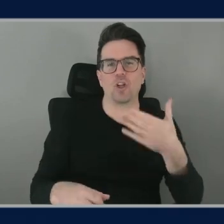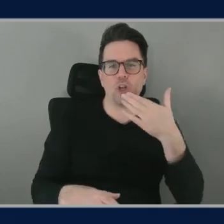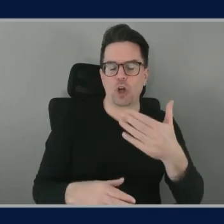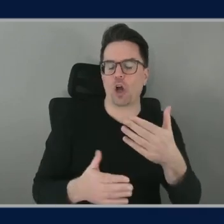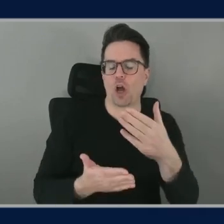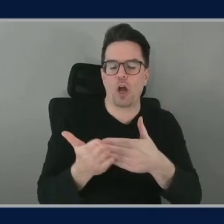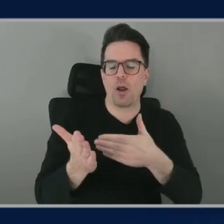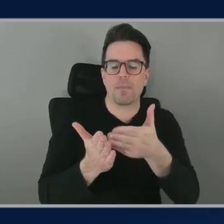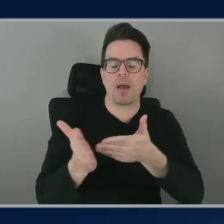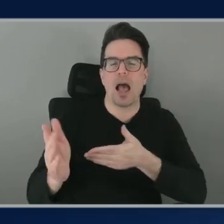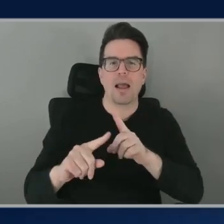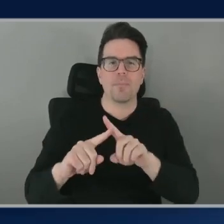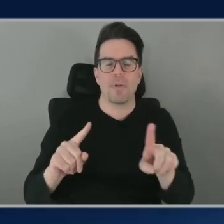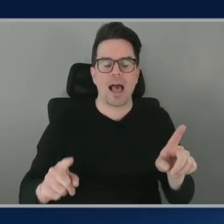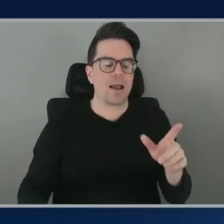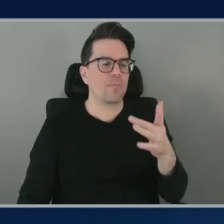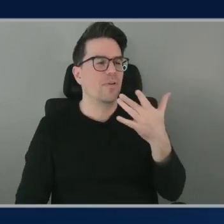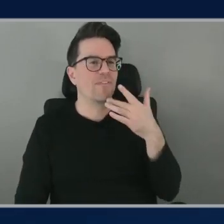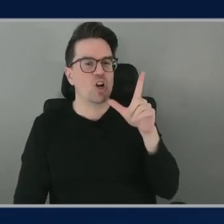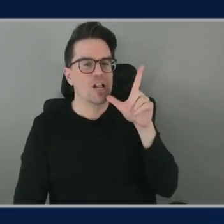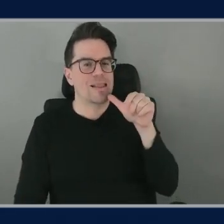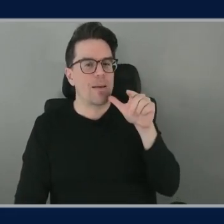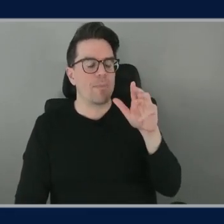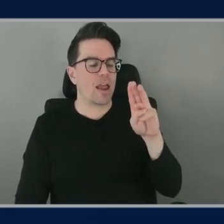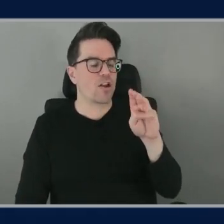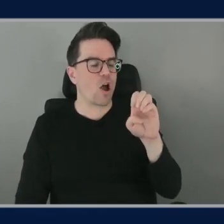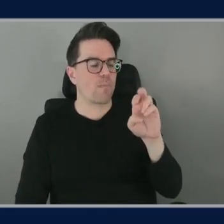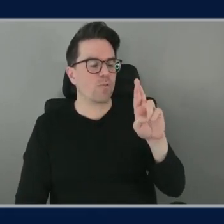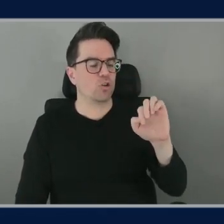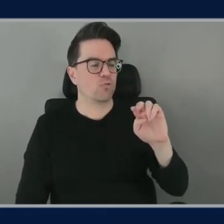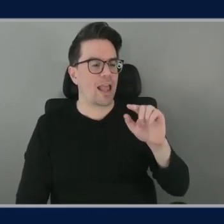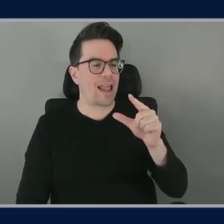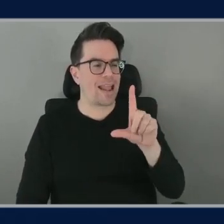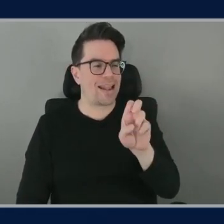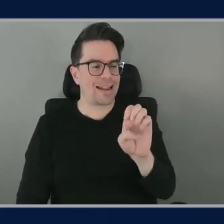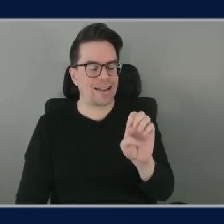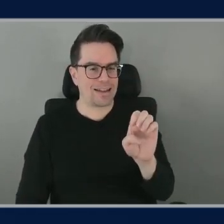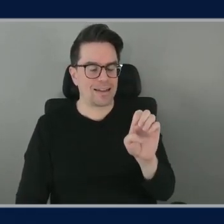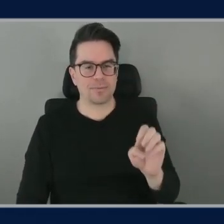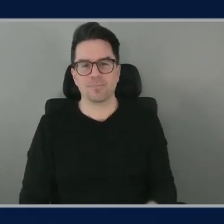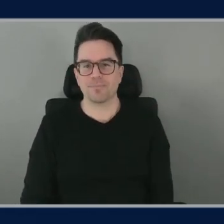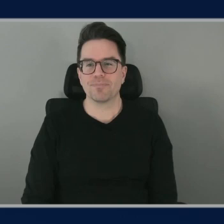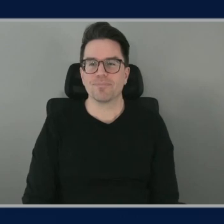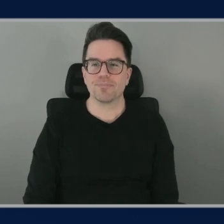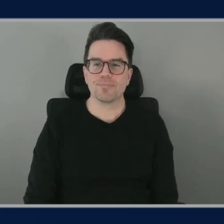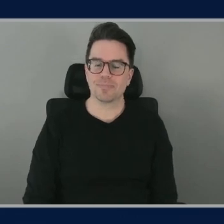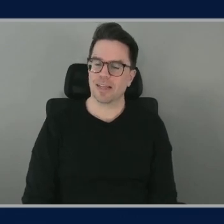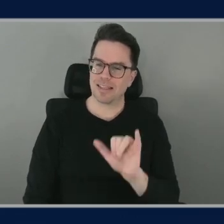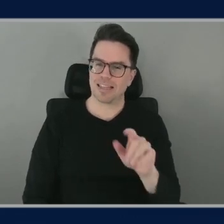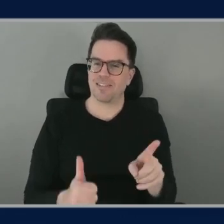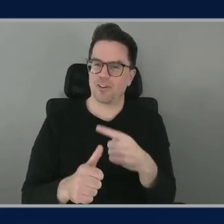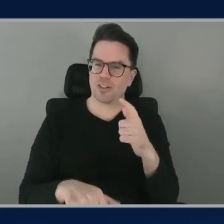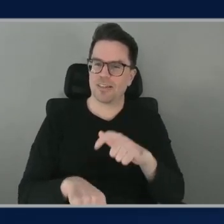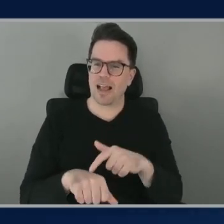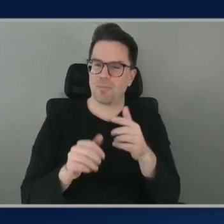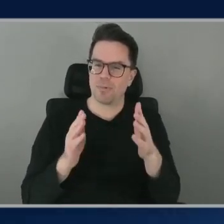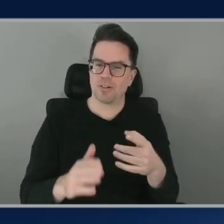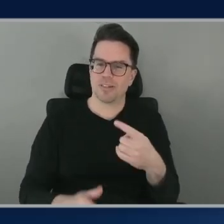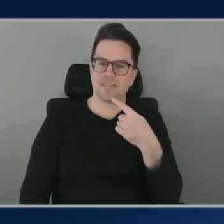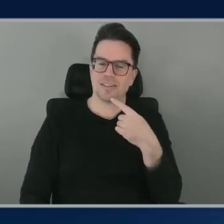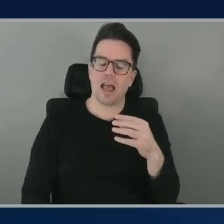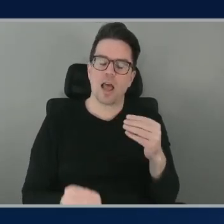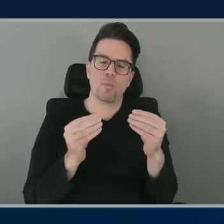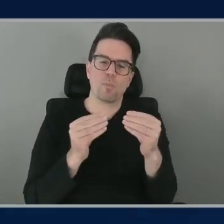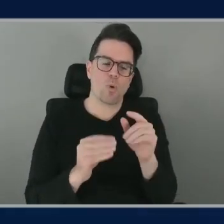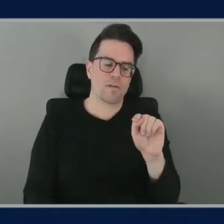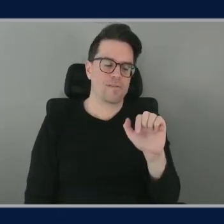nice kind of frothy foam to balance out the sharpness of the lemon. That's the first time that we've heard like a tangy pie or like